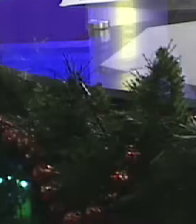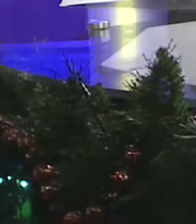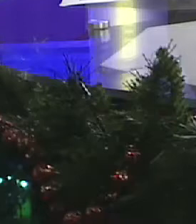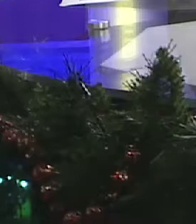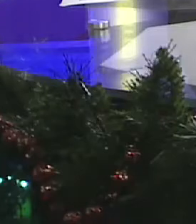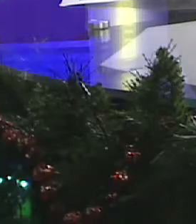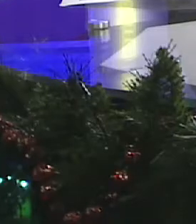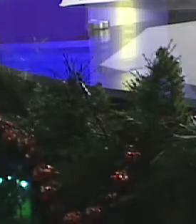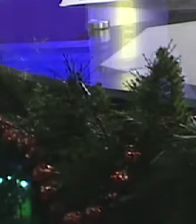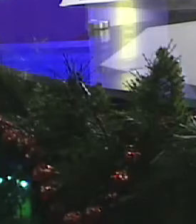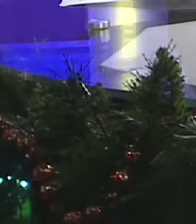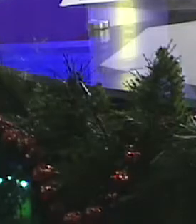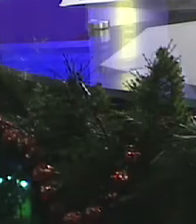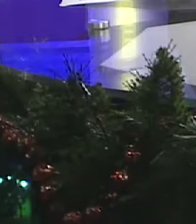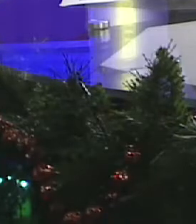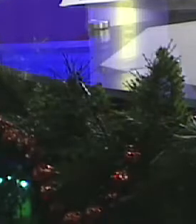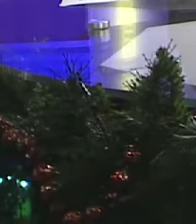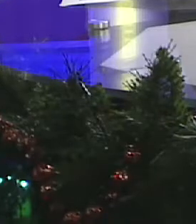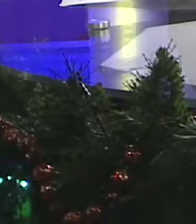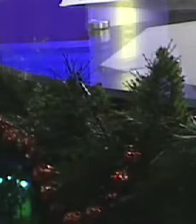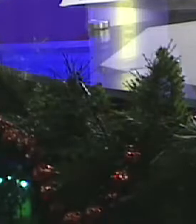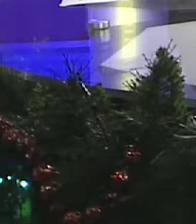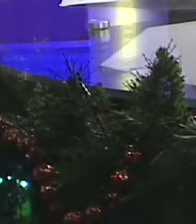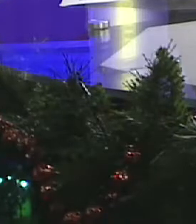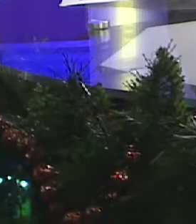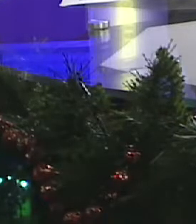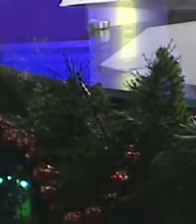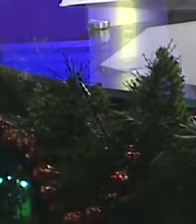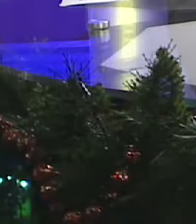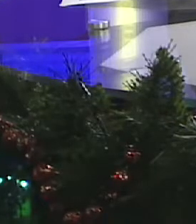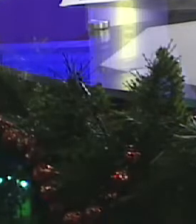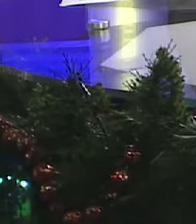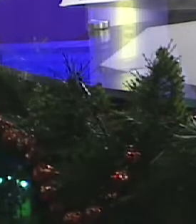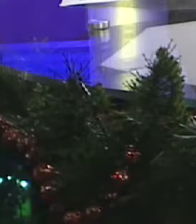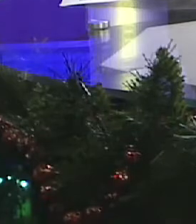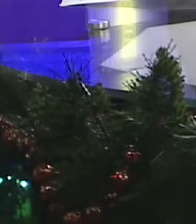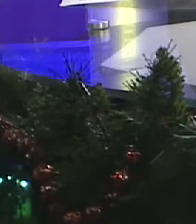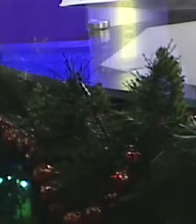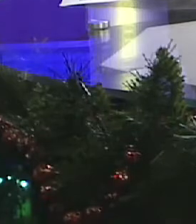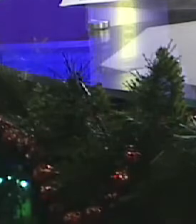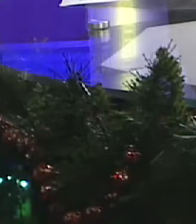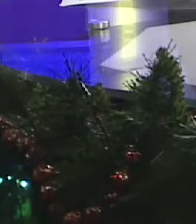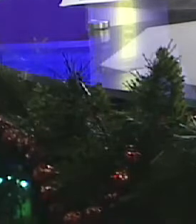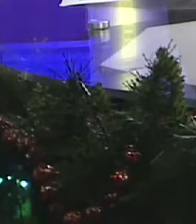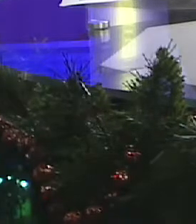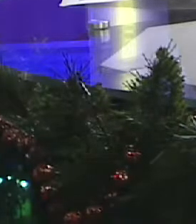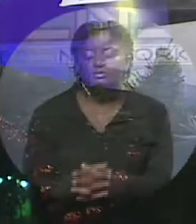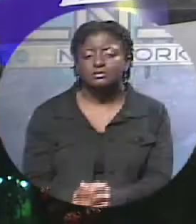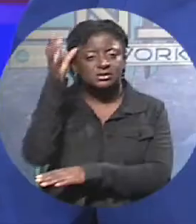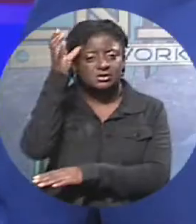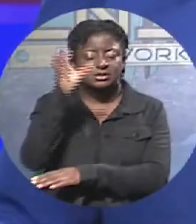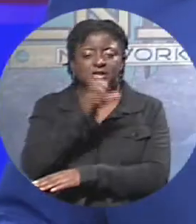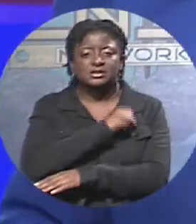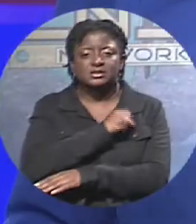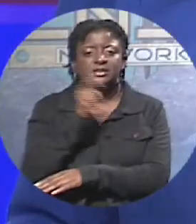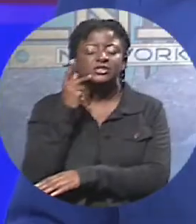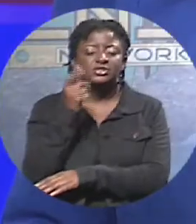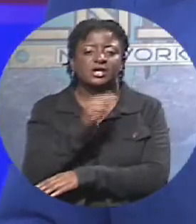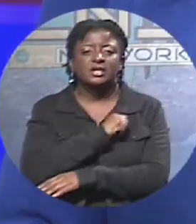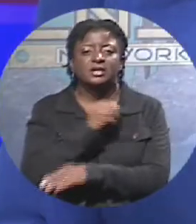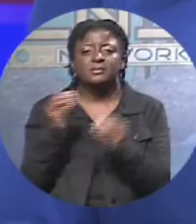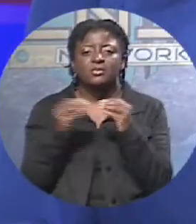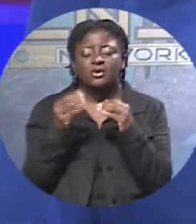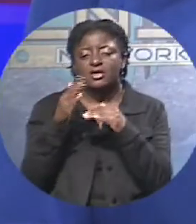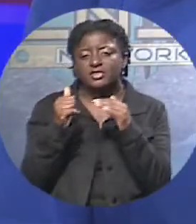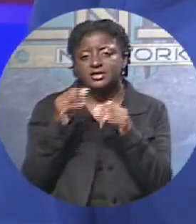A clarion call and strong warnings from the nation's leader as intensified efforts in the fight against crime starts now. Well, more than 60